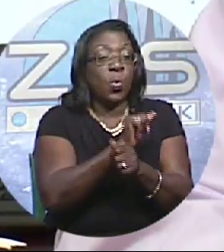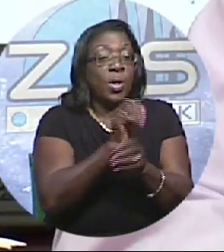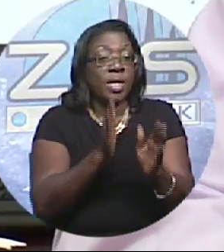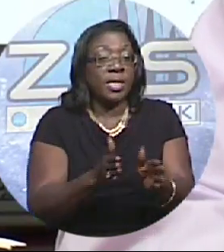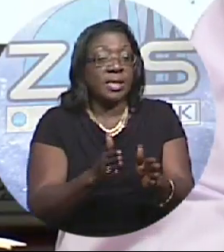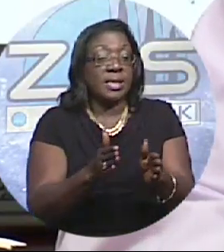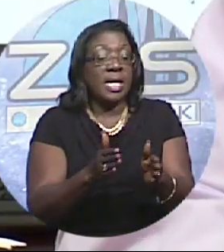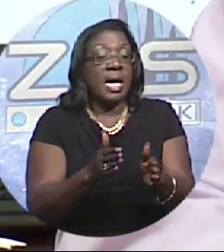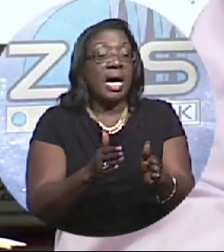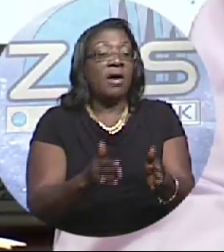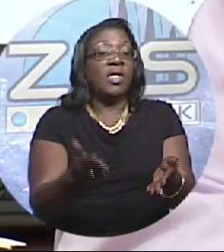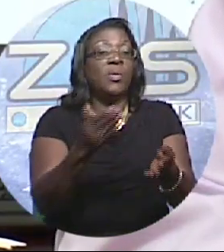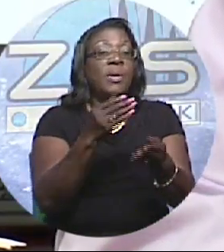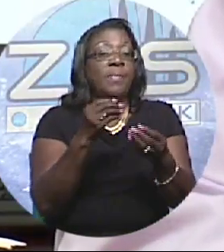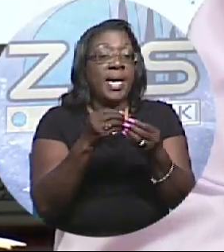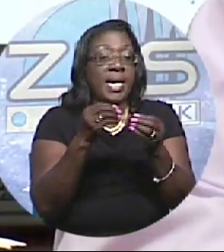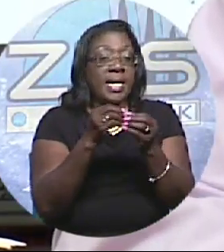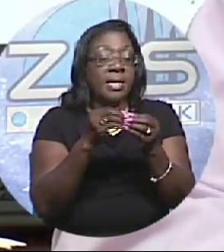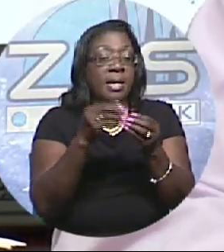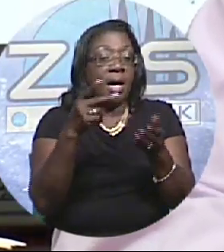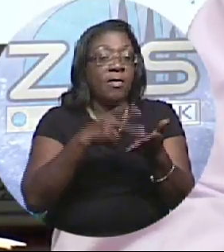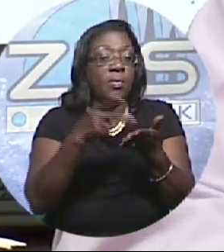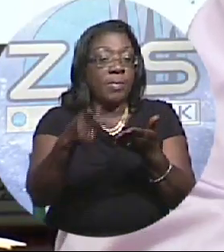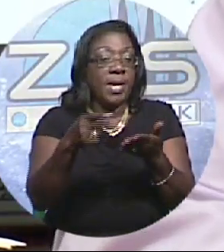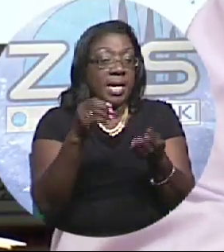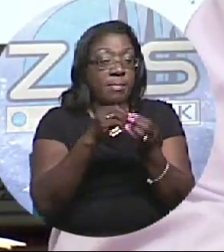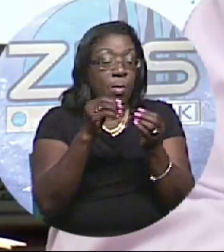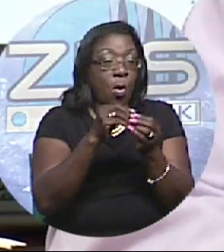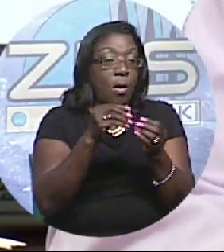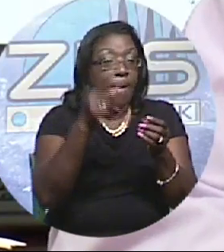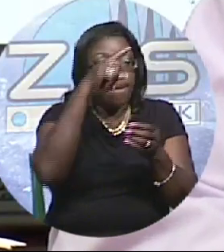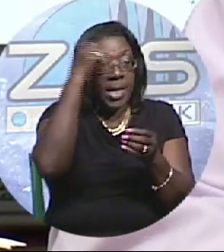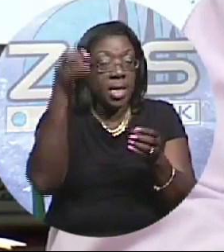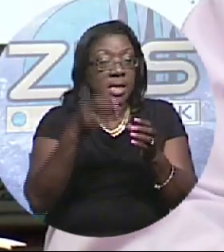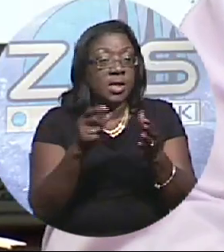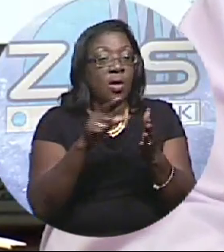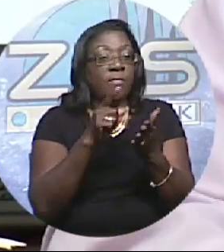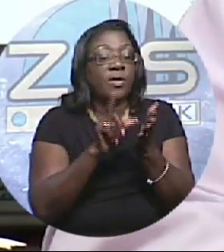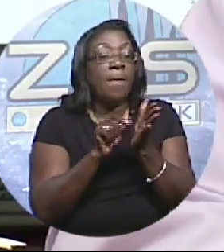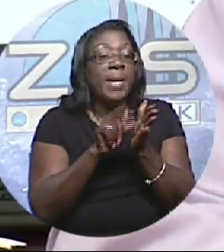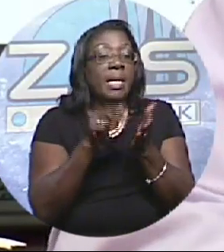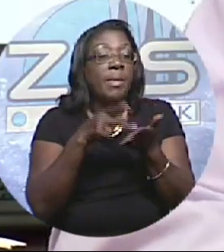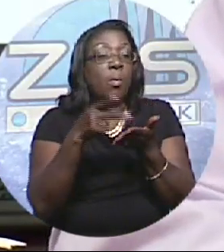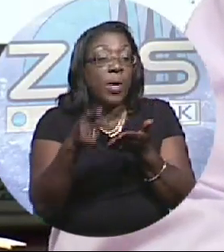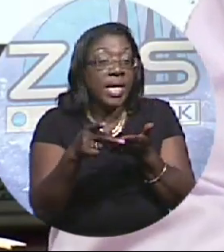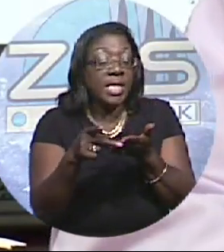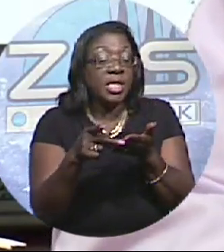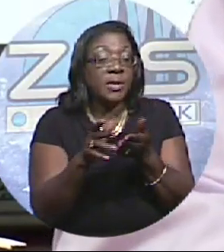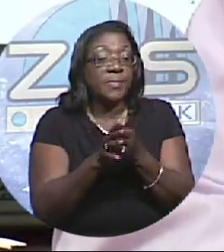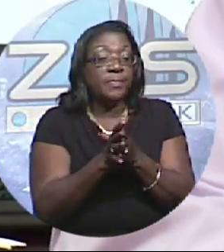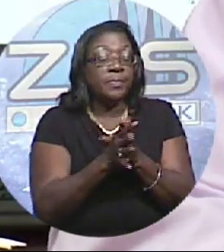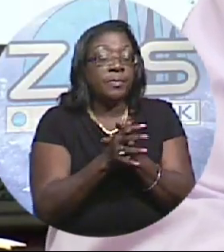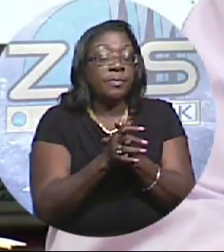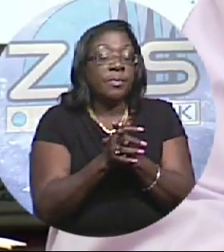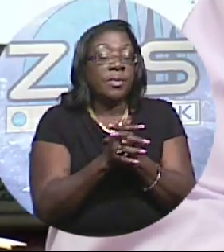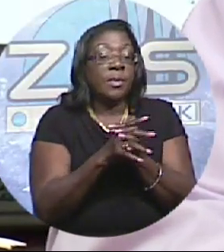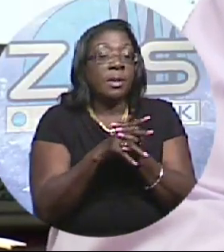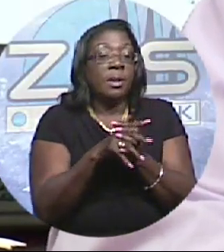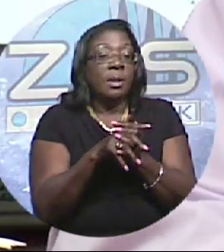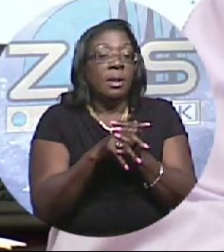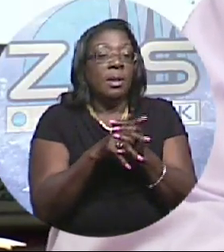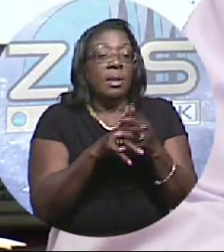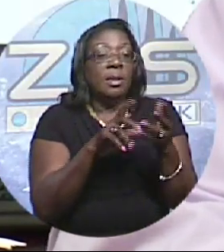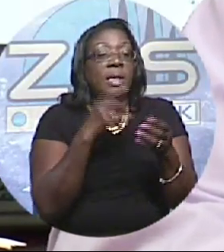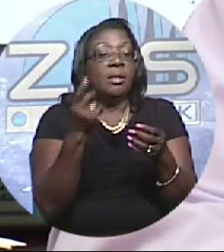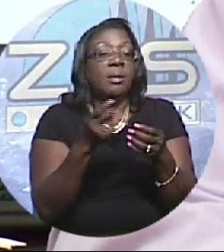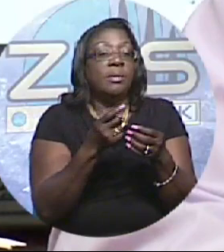be increased as a result of the increase in minimum wage. Any attempt to unilaterally vary the terms